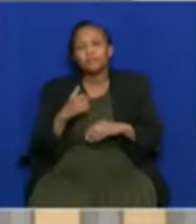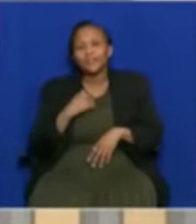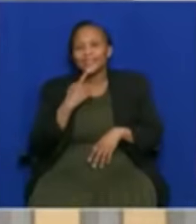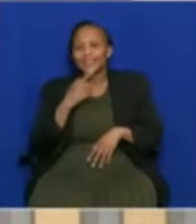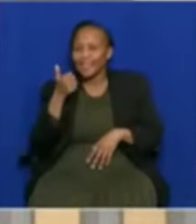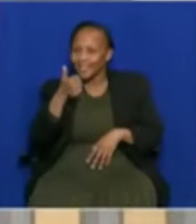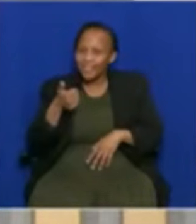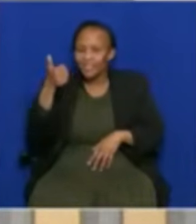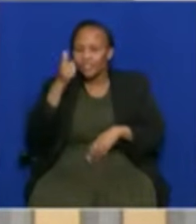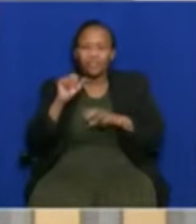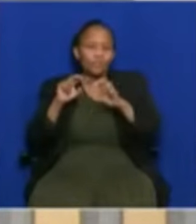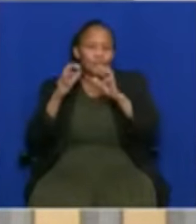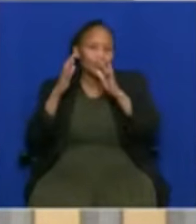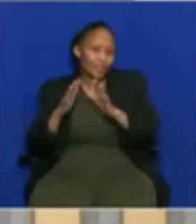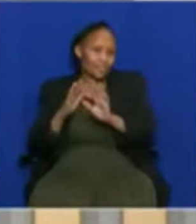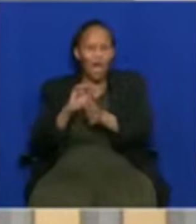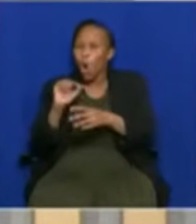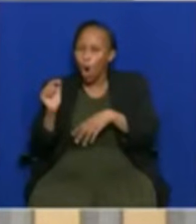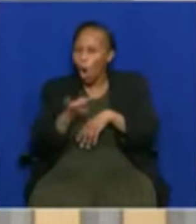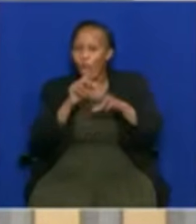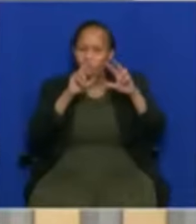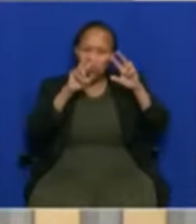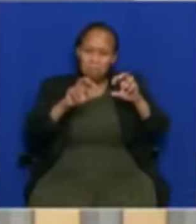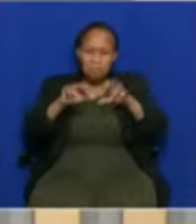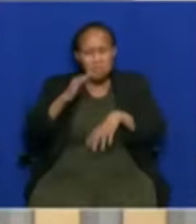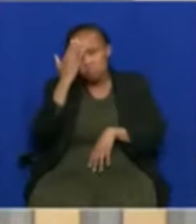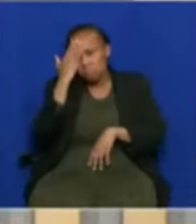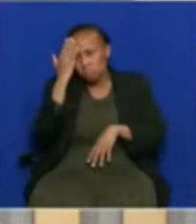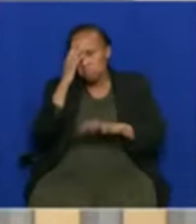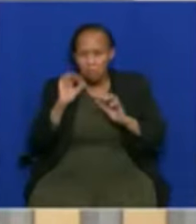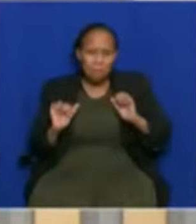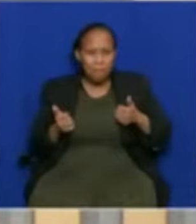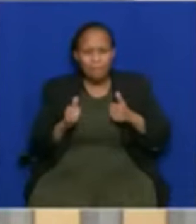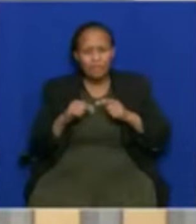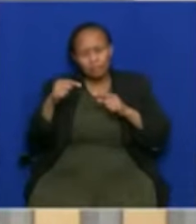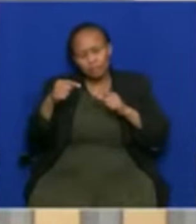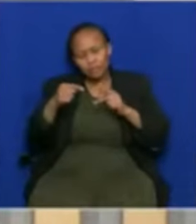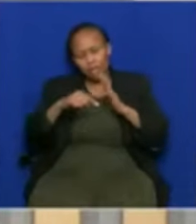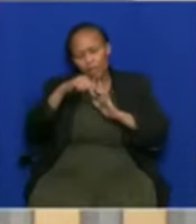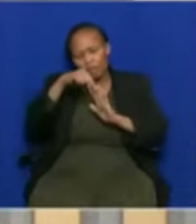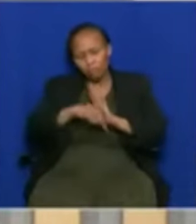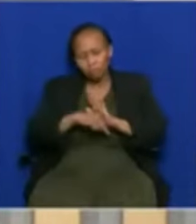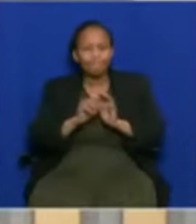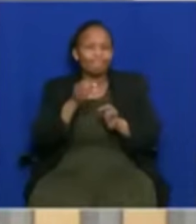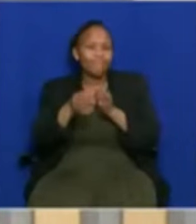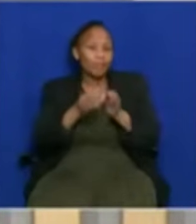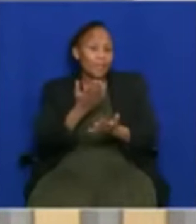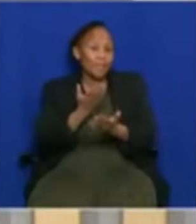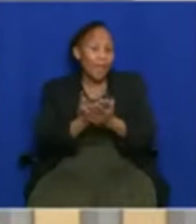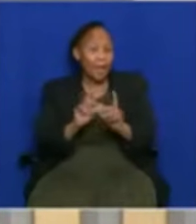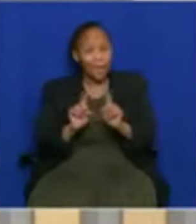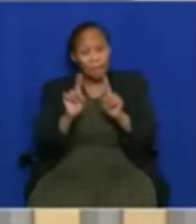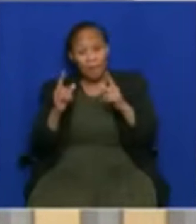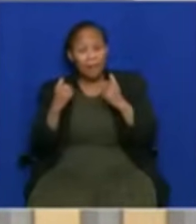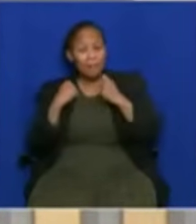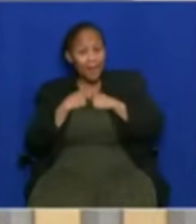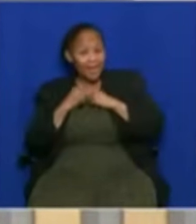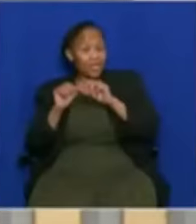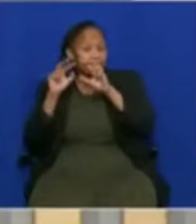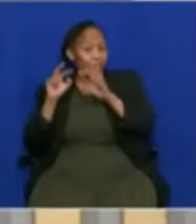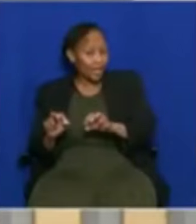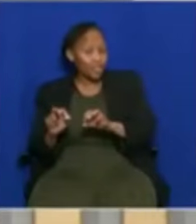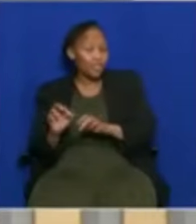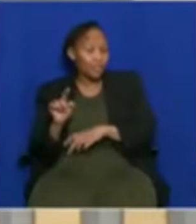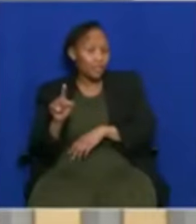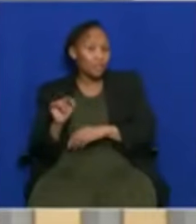investigations. He can explain them in detail. My investigation is this matter. And therefore, you've seen